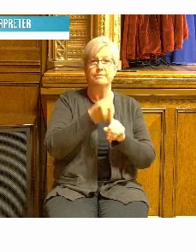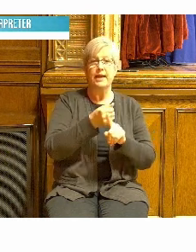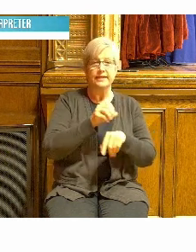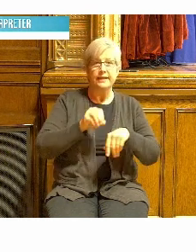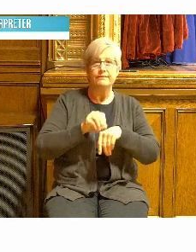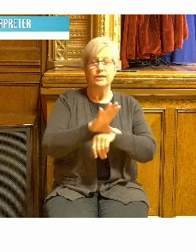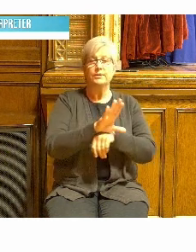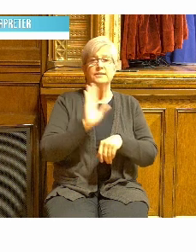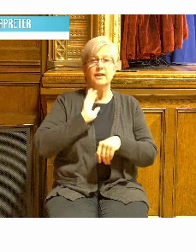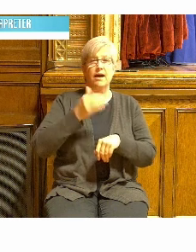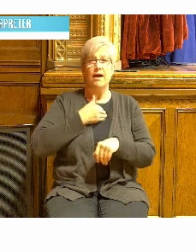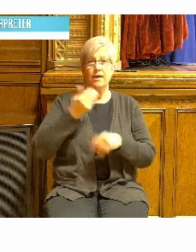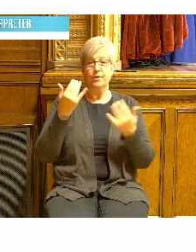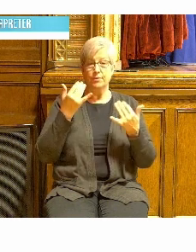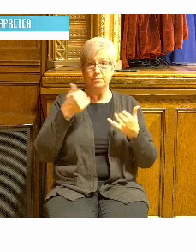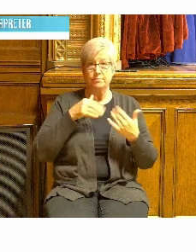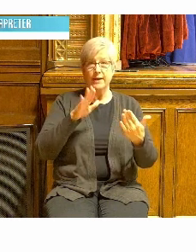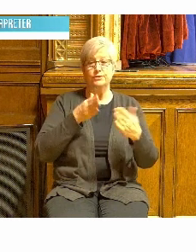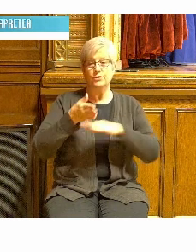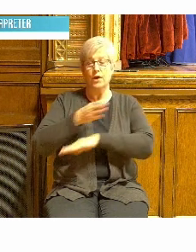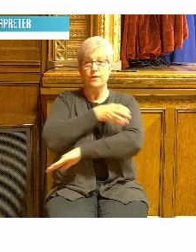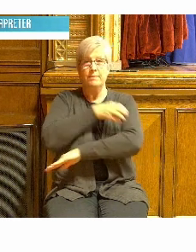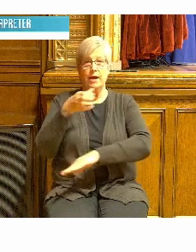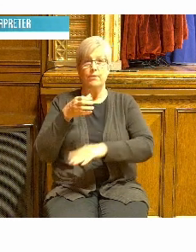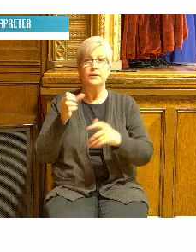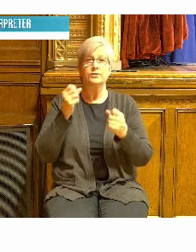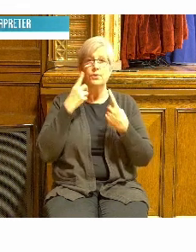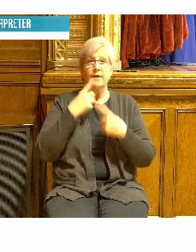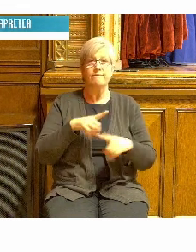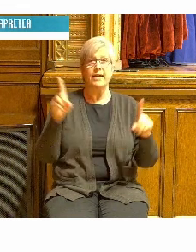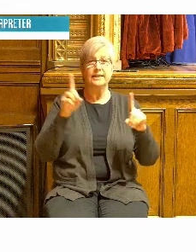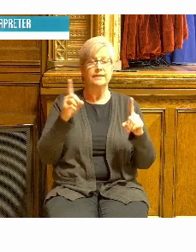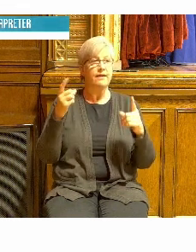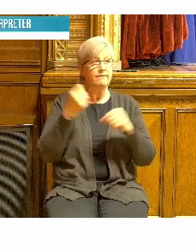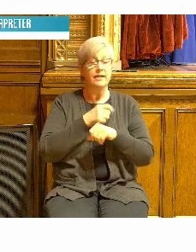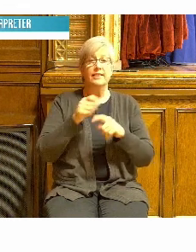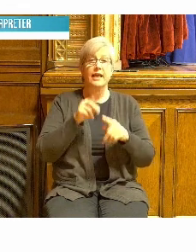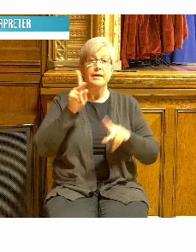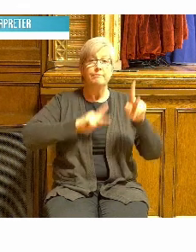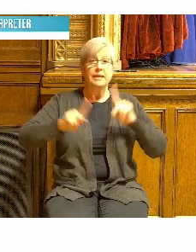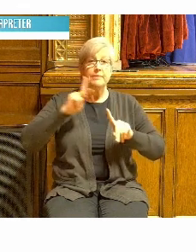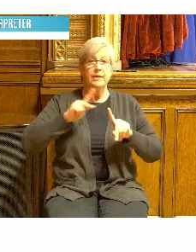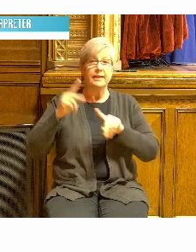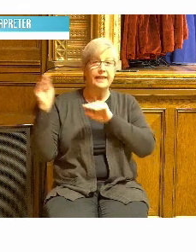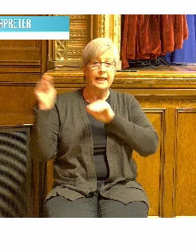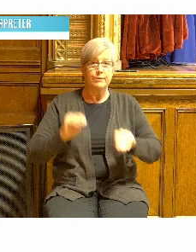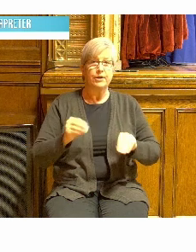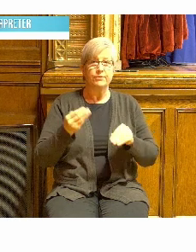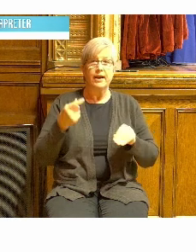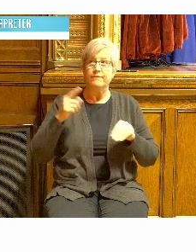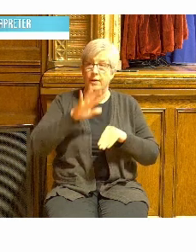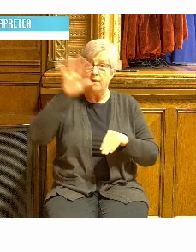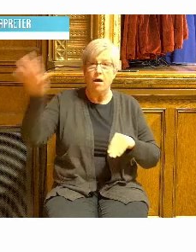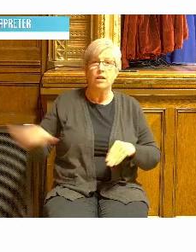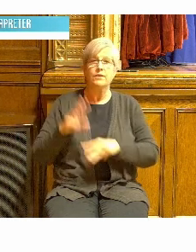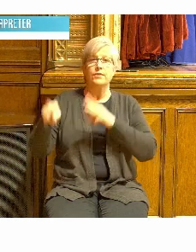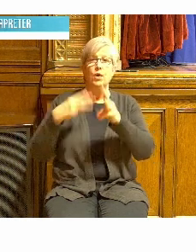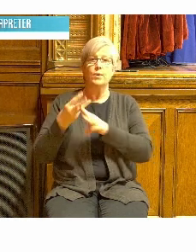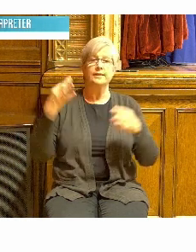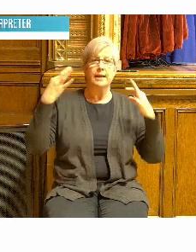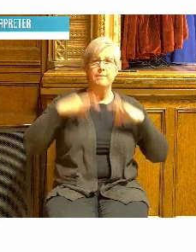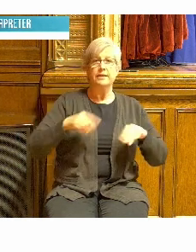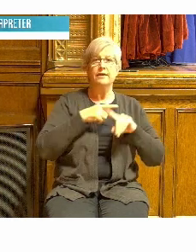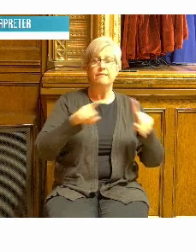influence, our presence over power is so effective in fighting that people immigrate here from all over the world to benefit from